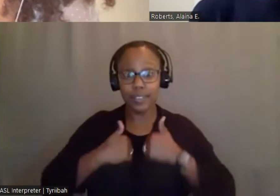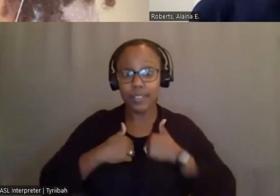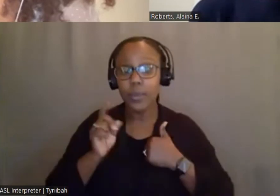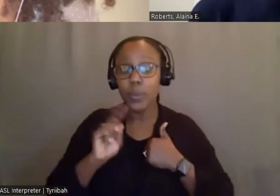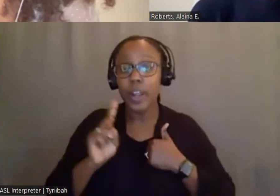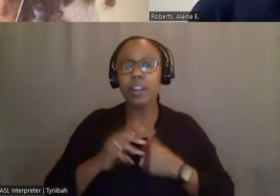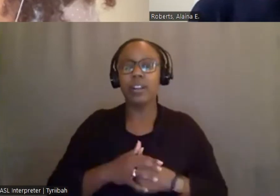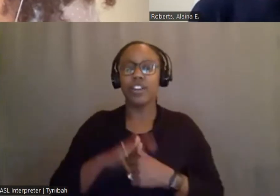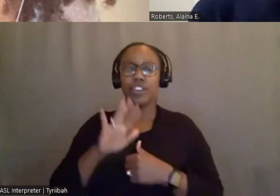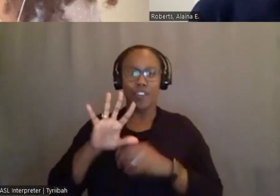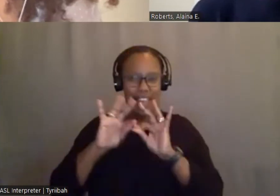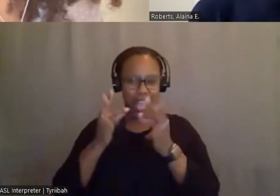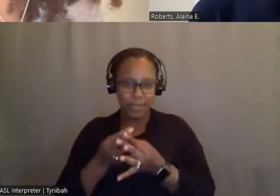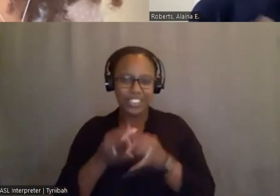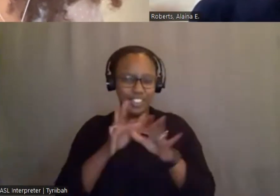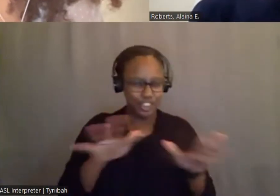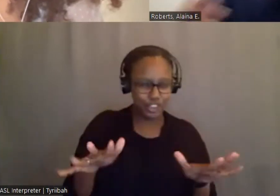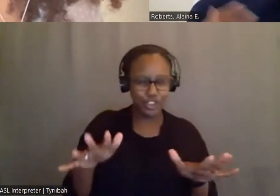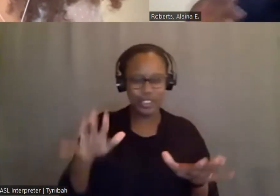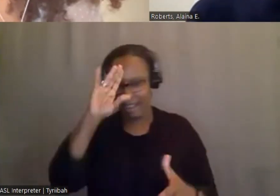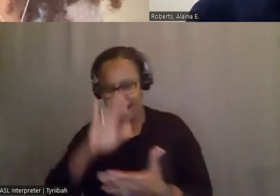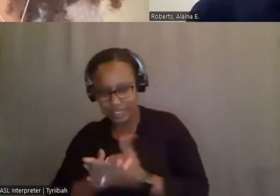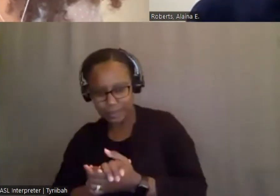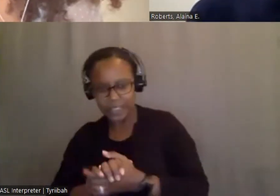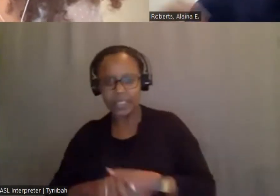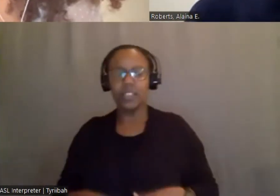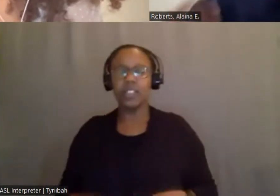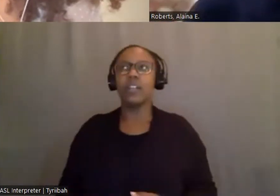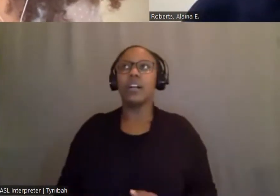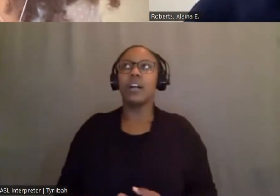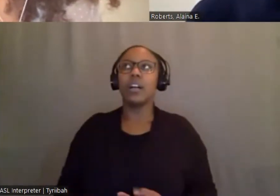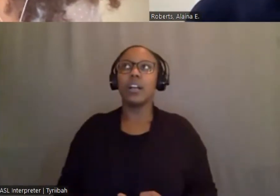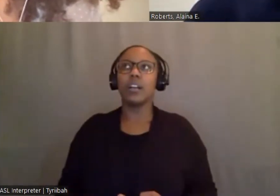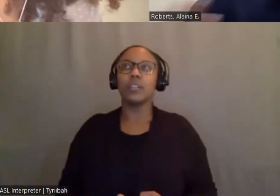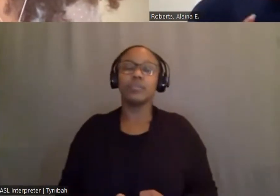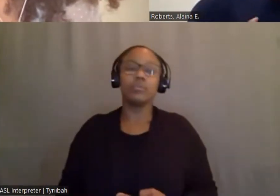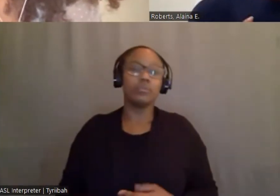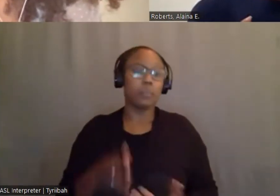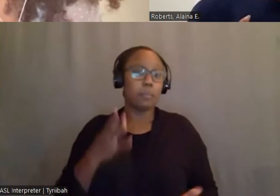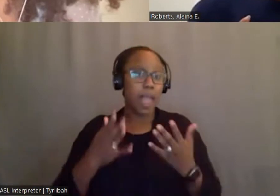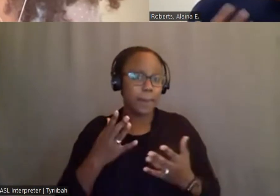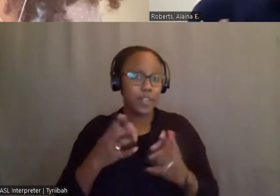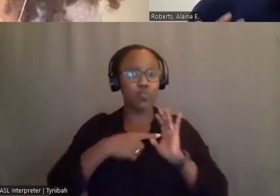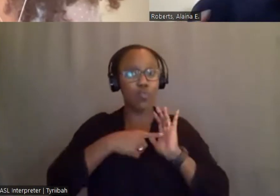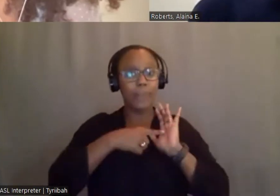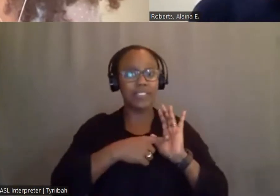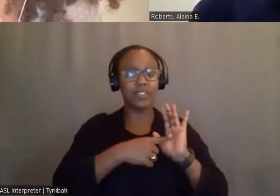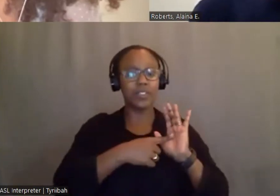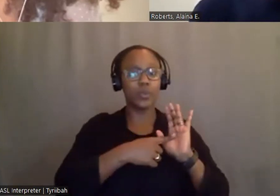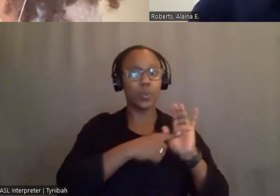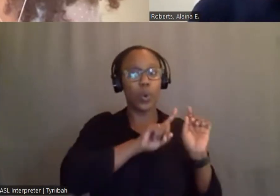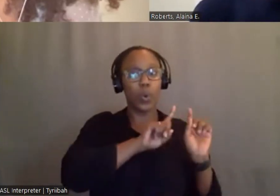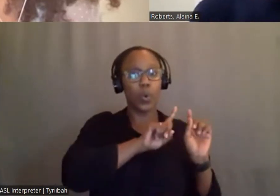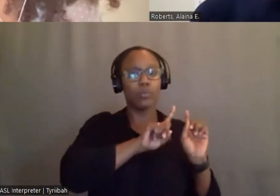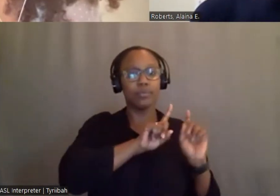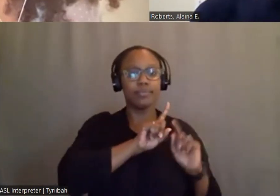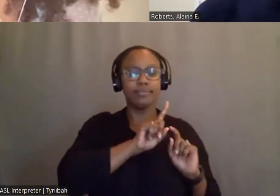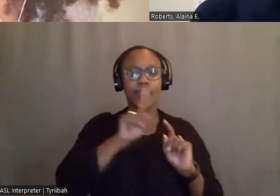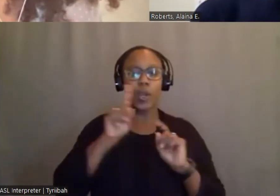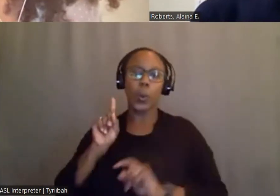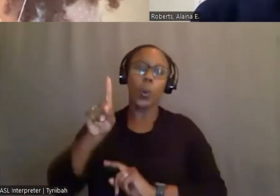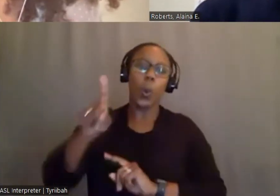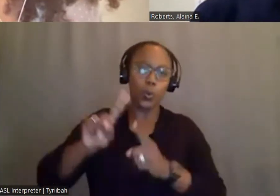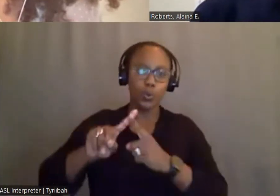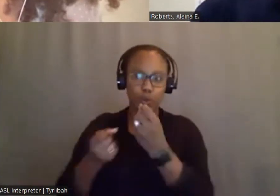your husband. You might have people come speak on your behalf, and you yourself might be called to testify. And so that